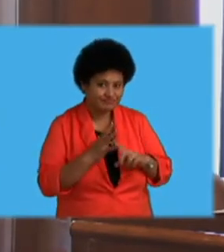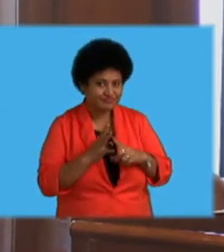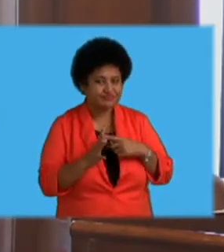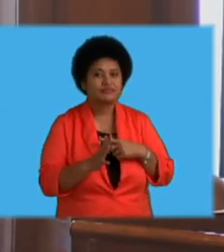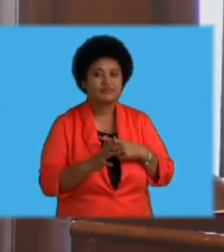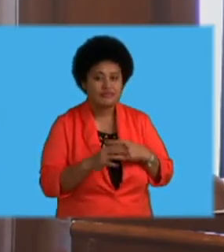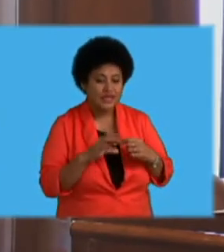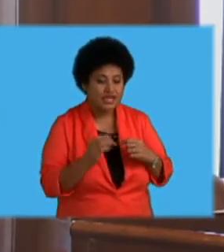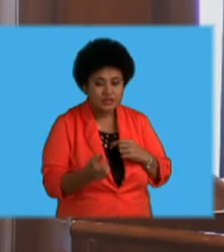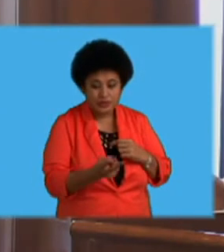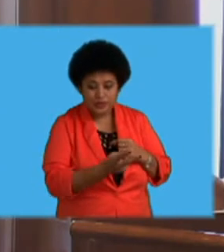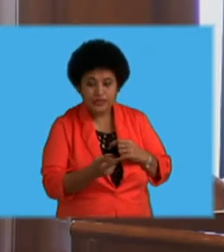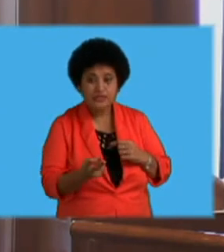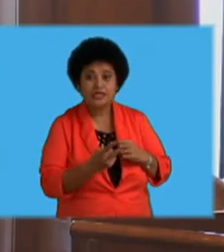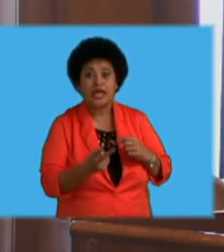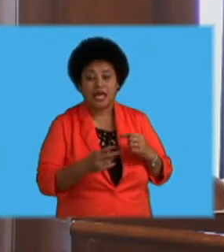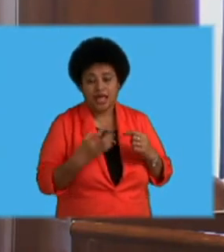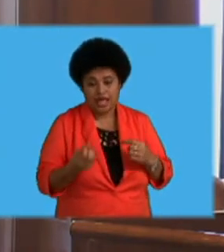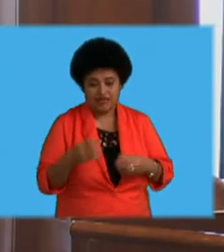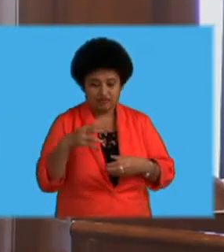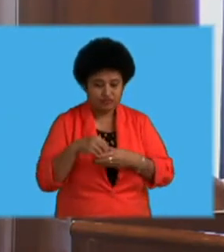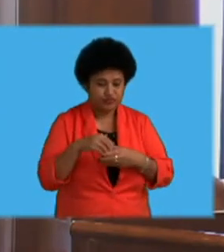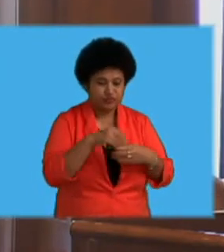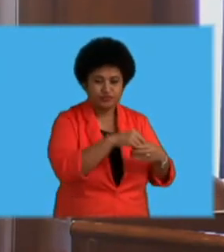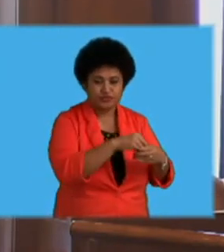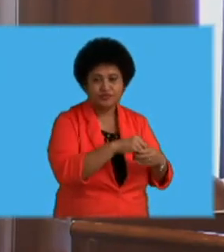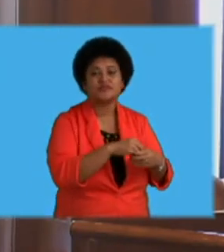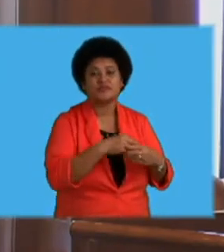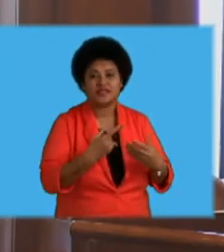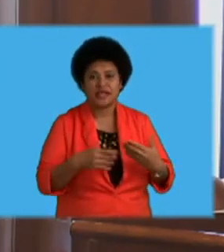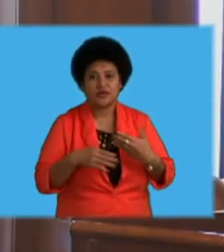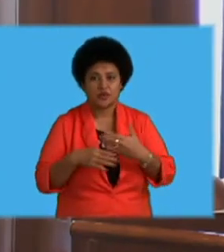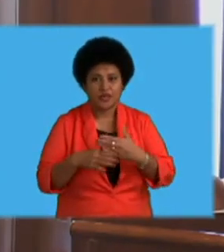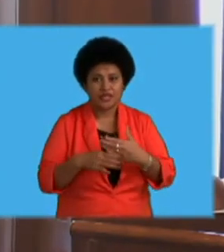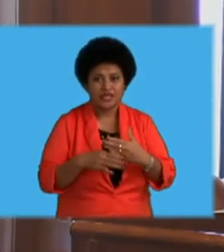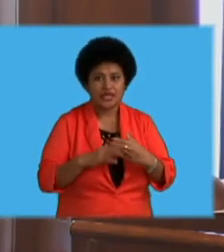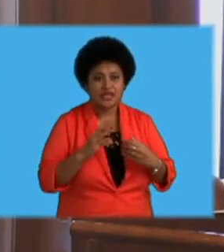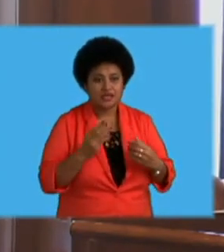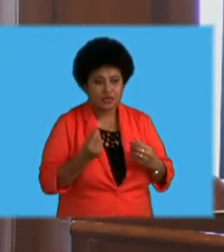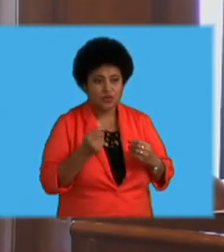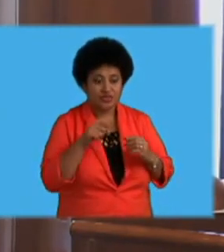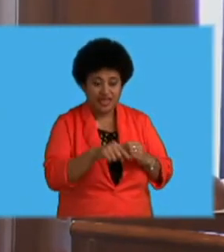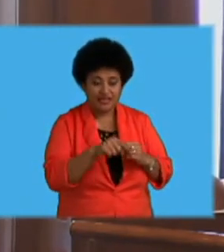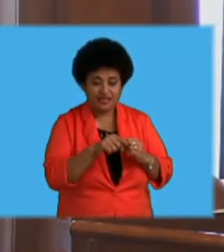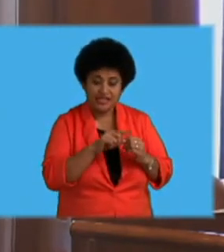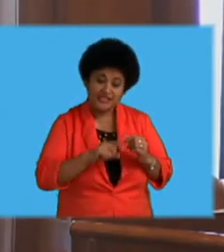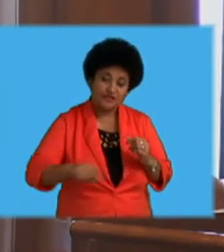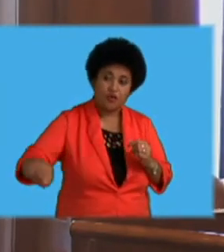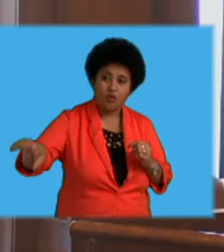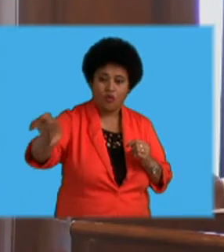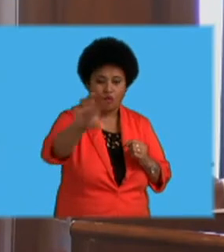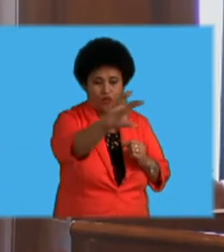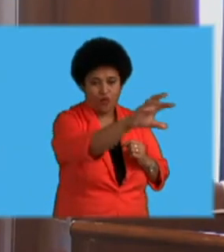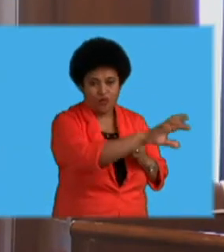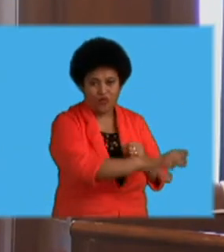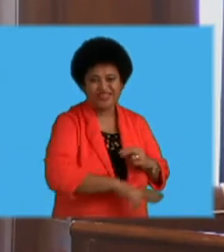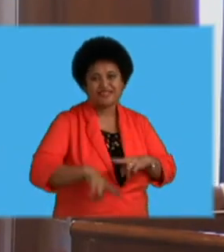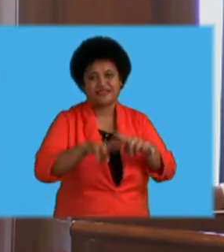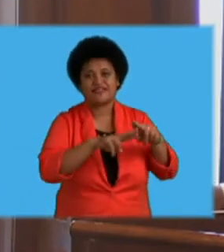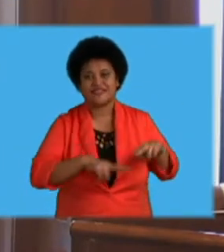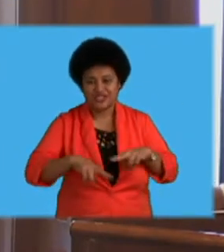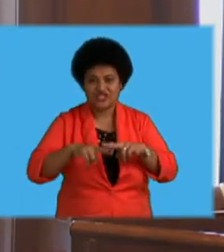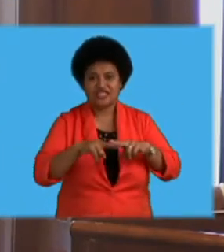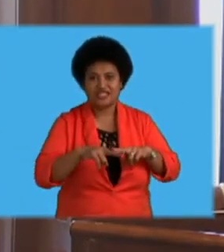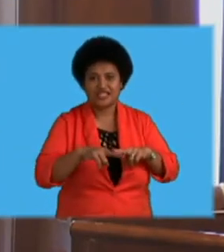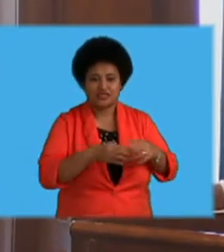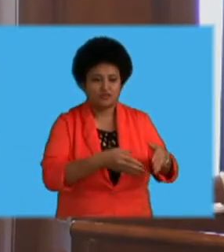continuous operating reference stations, which are termed cores, are to be built across Fiji to strengthen our datum capacity in the areas